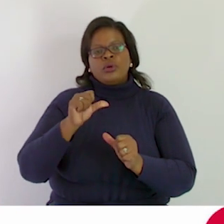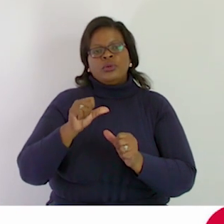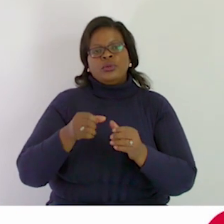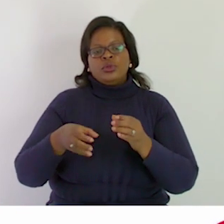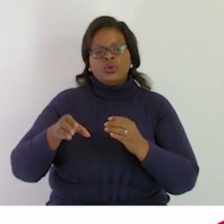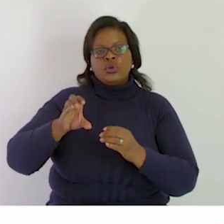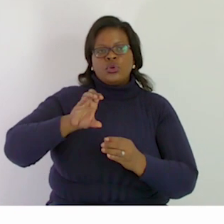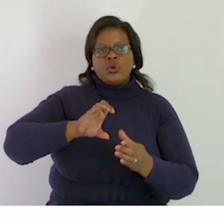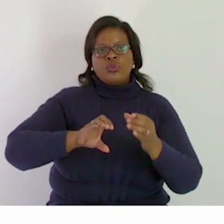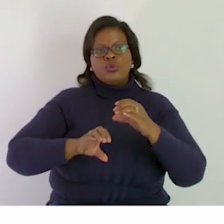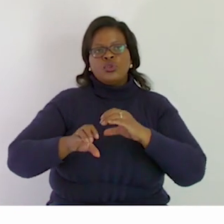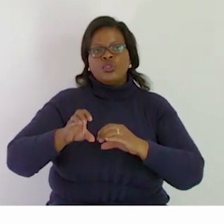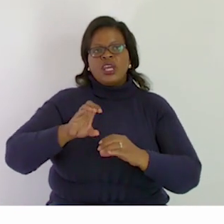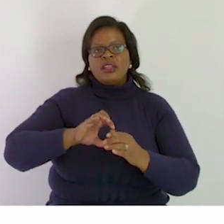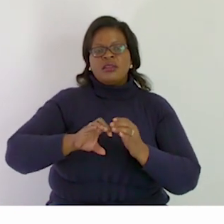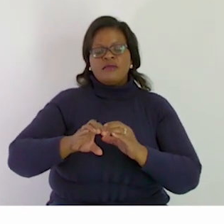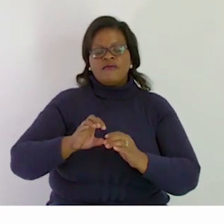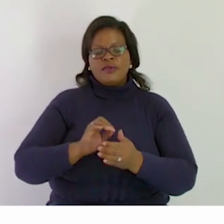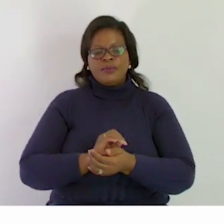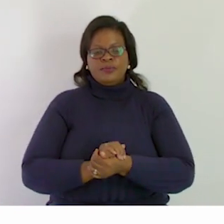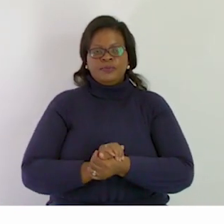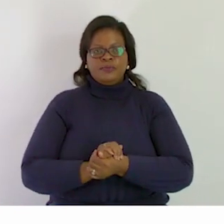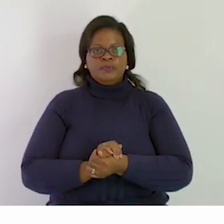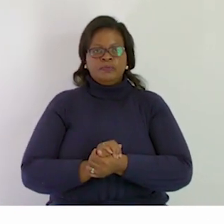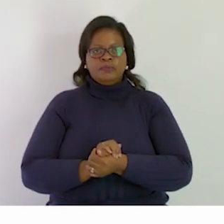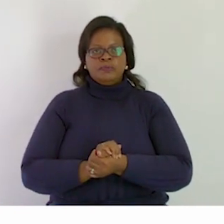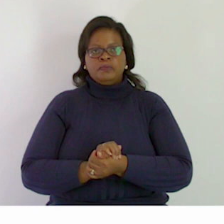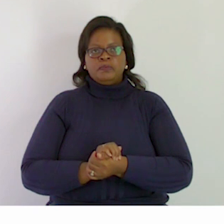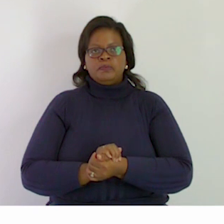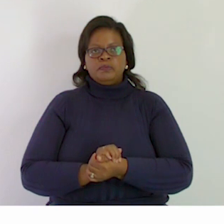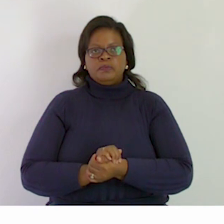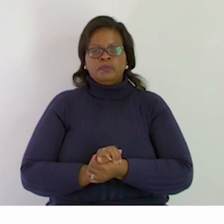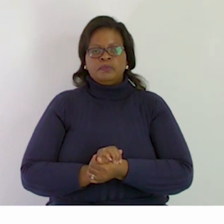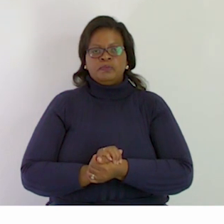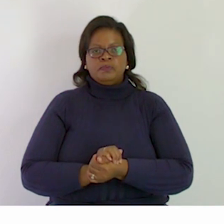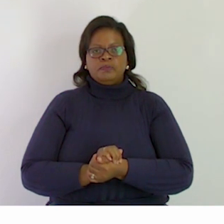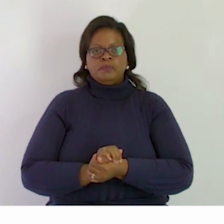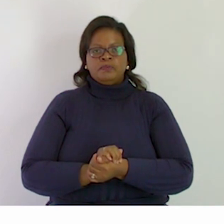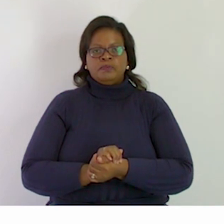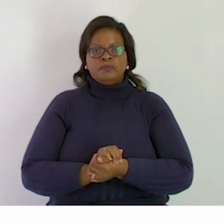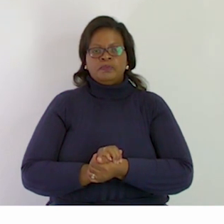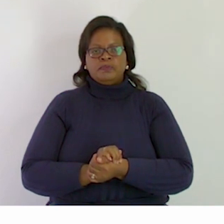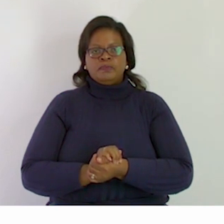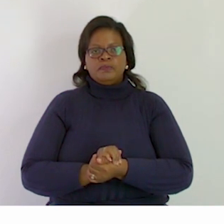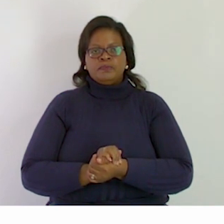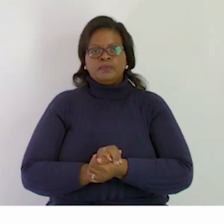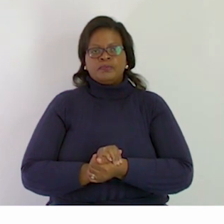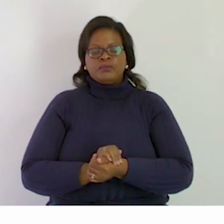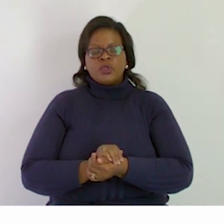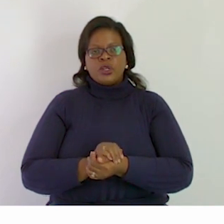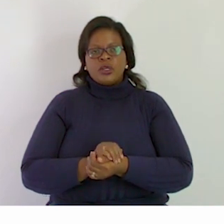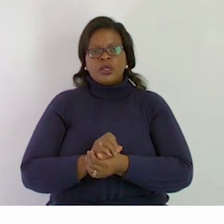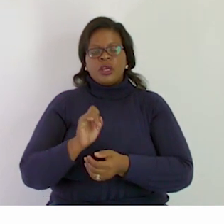Sorry, not communicative, but commutative property. All right, commutative property. Now, if you look at the word